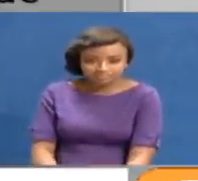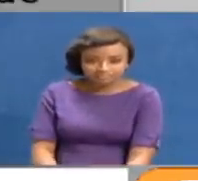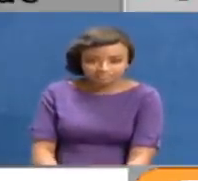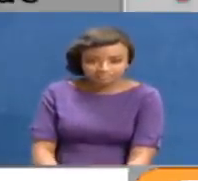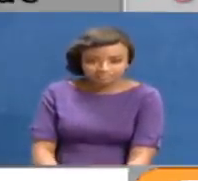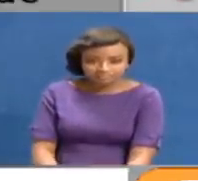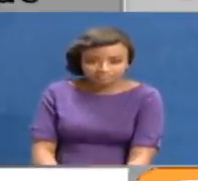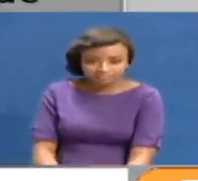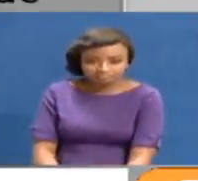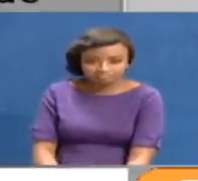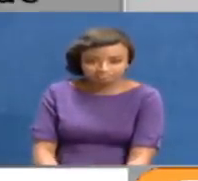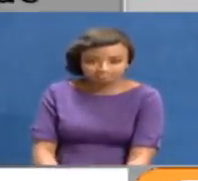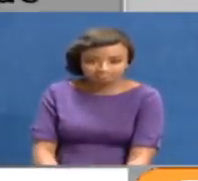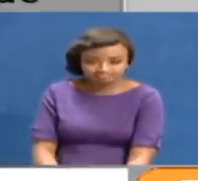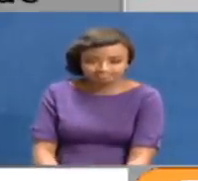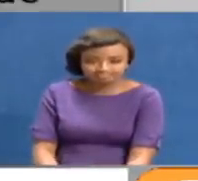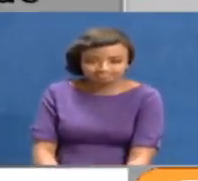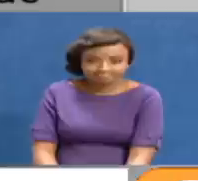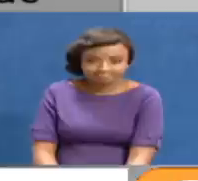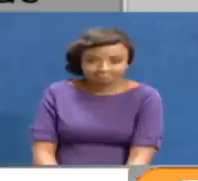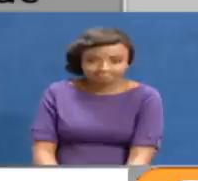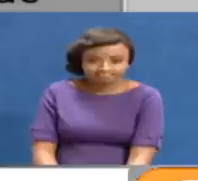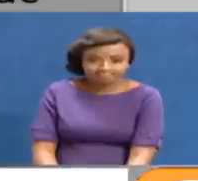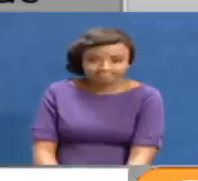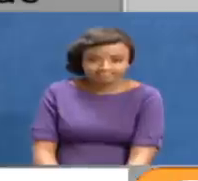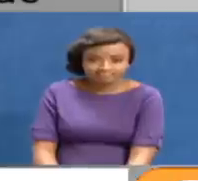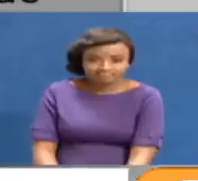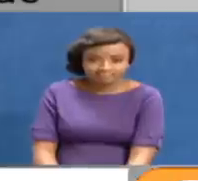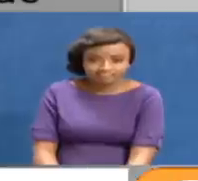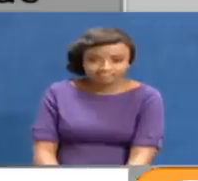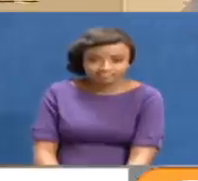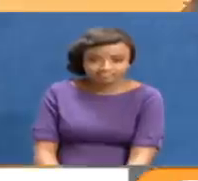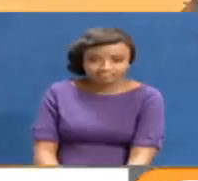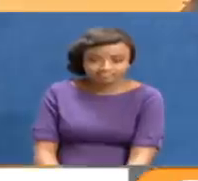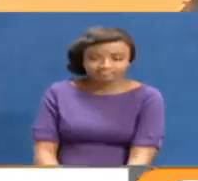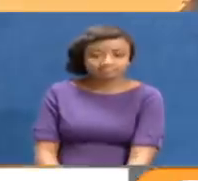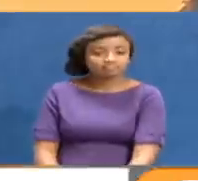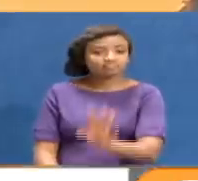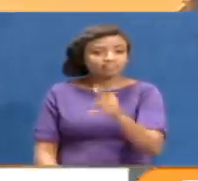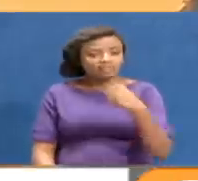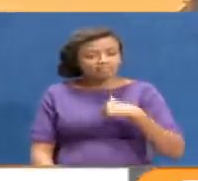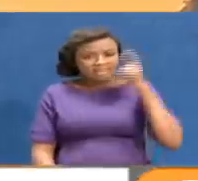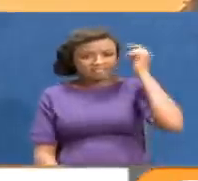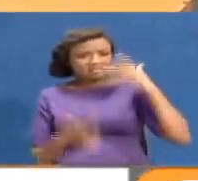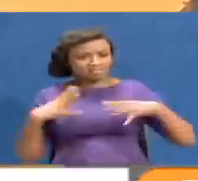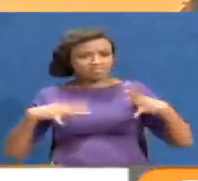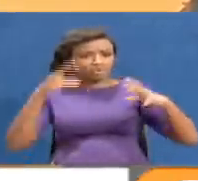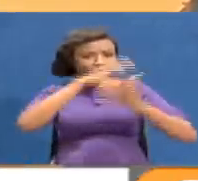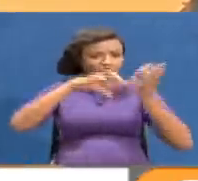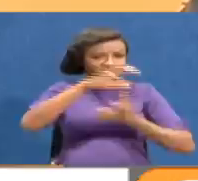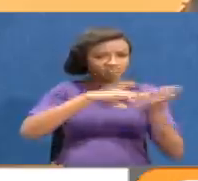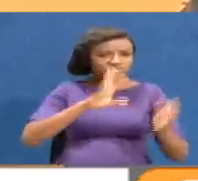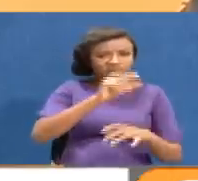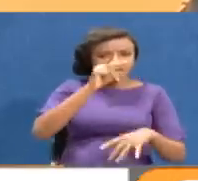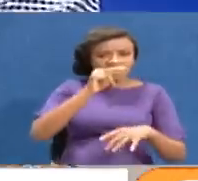shadow. No mandate, absolutely. Winner take it all is strengthened and made even more formidable. I think people are confusing a government of national